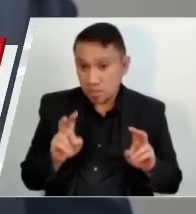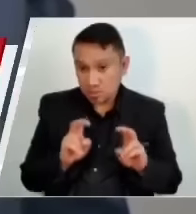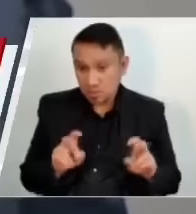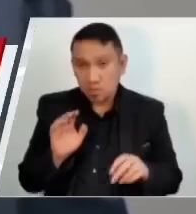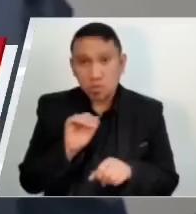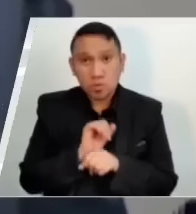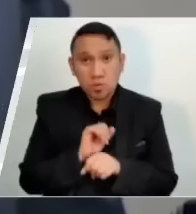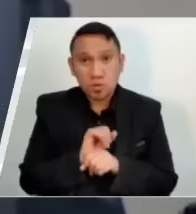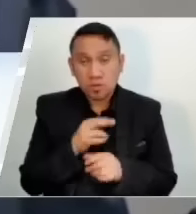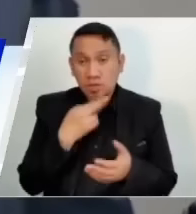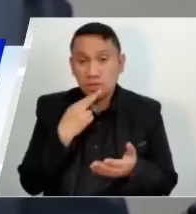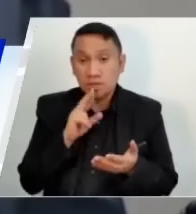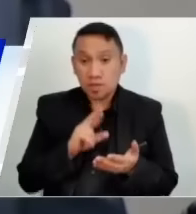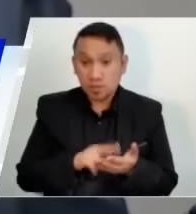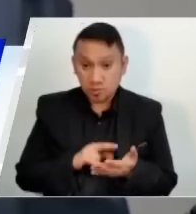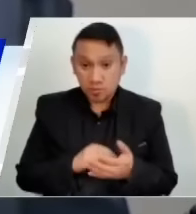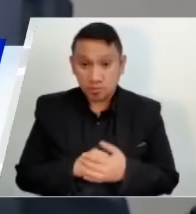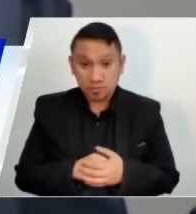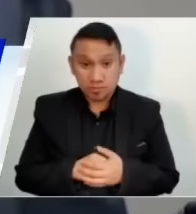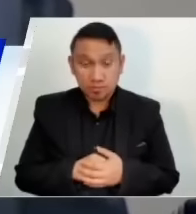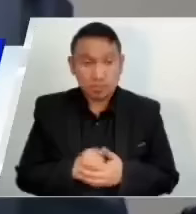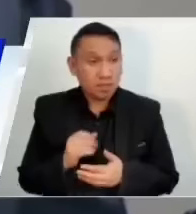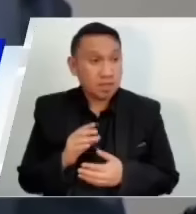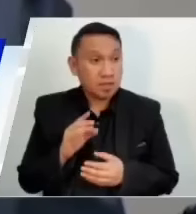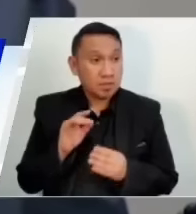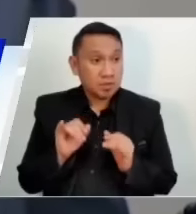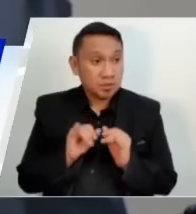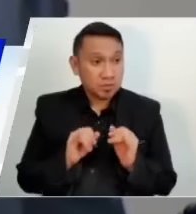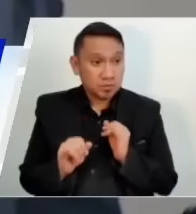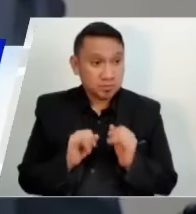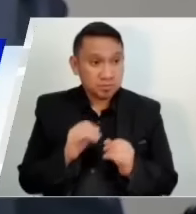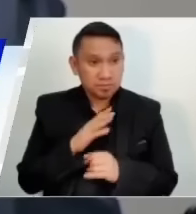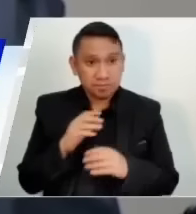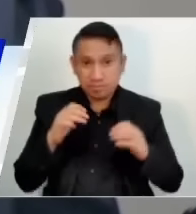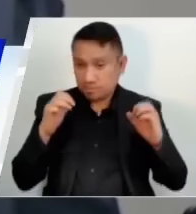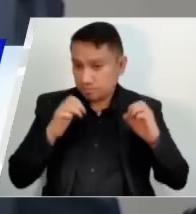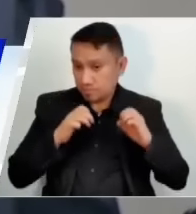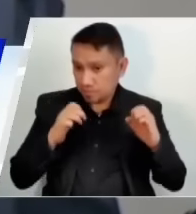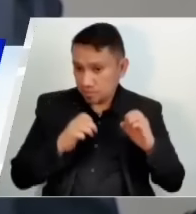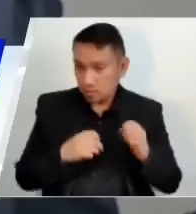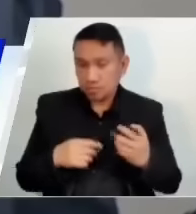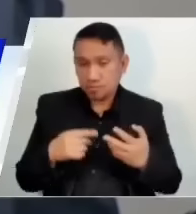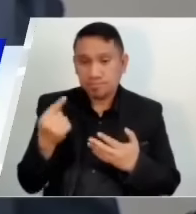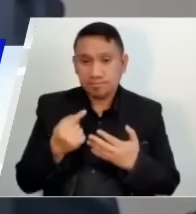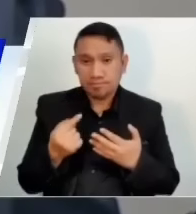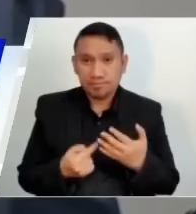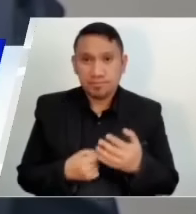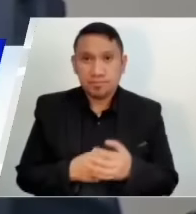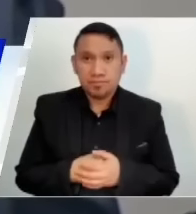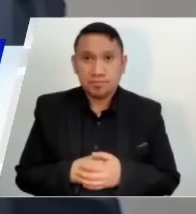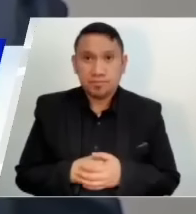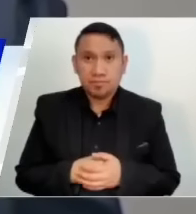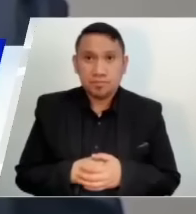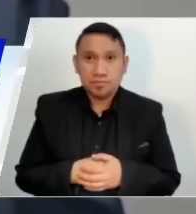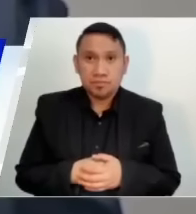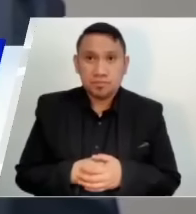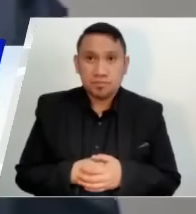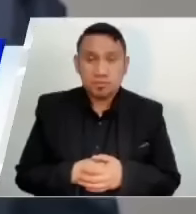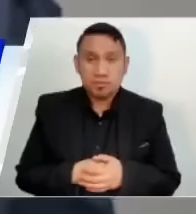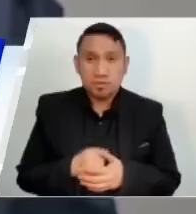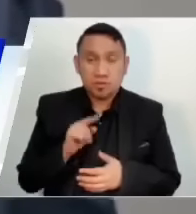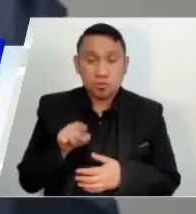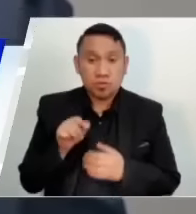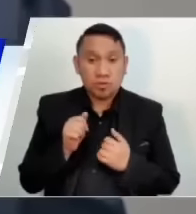3 years, interview the employees, and inspect work premises po to determine the compliance with the